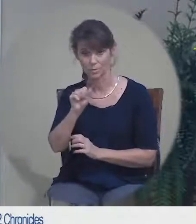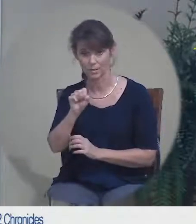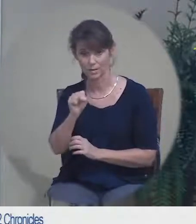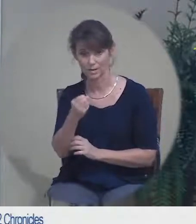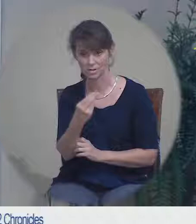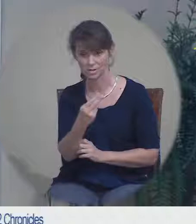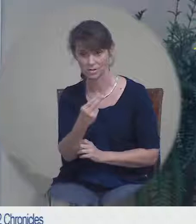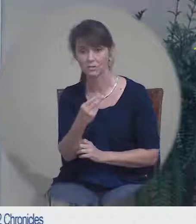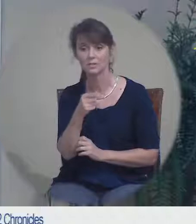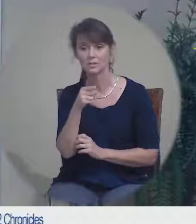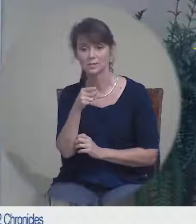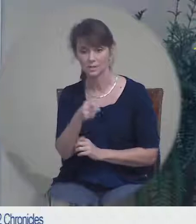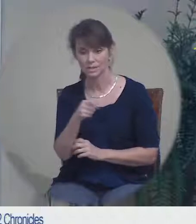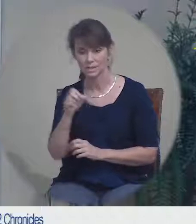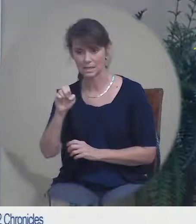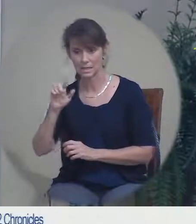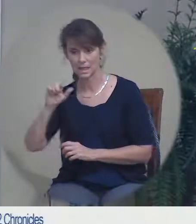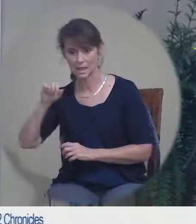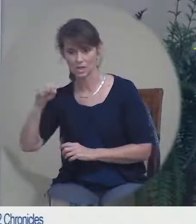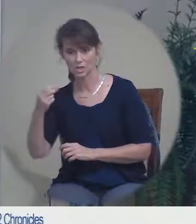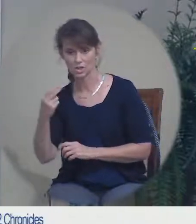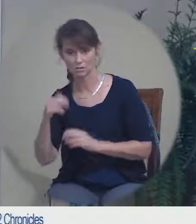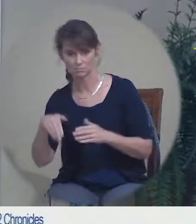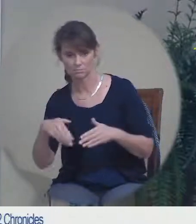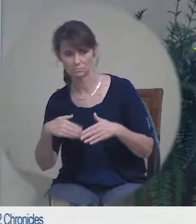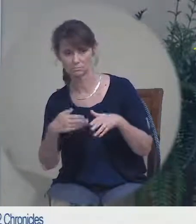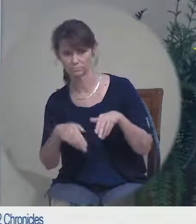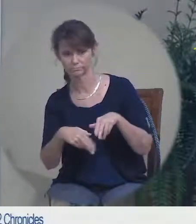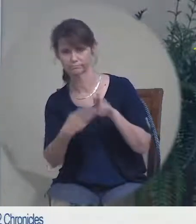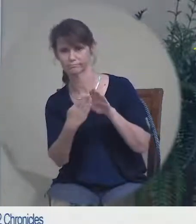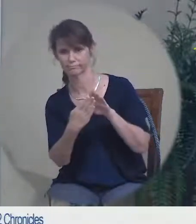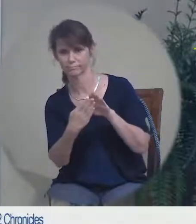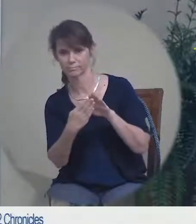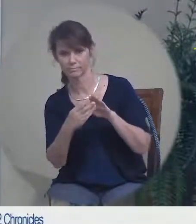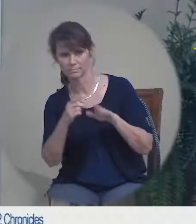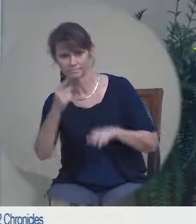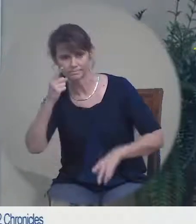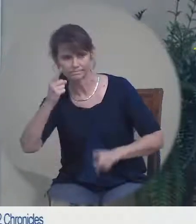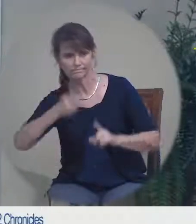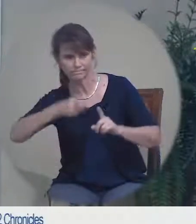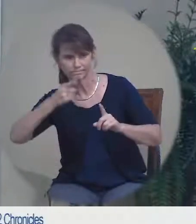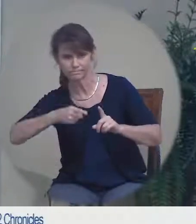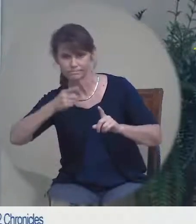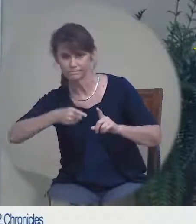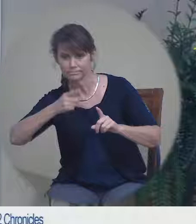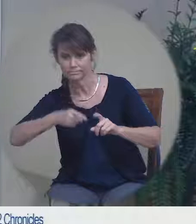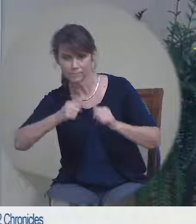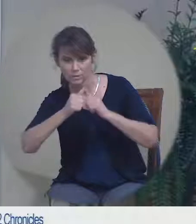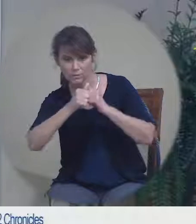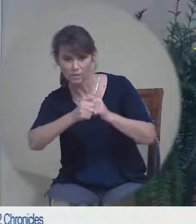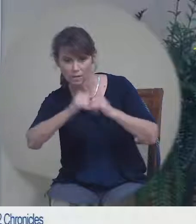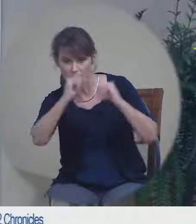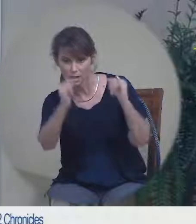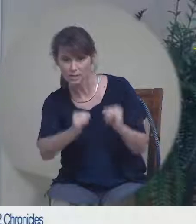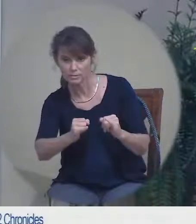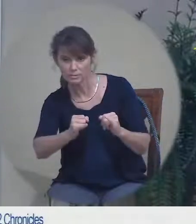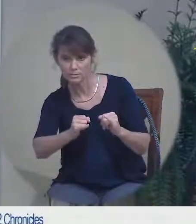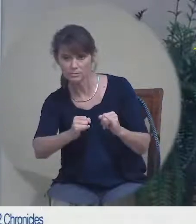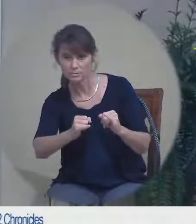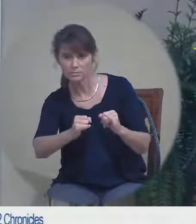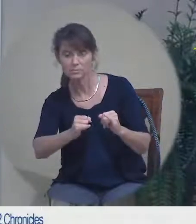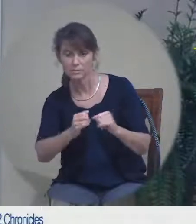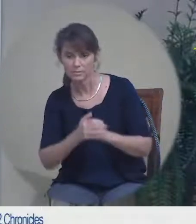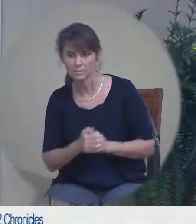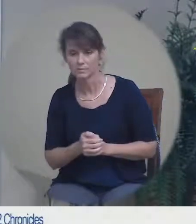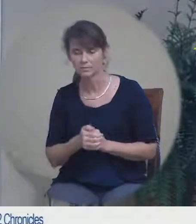had to stand against, had to possibly rebuke, or because of his cultic influences, he comes